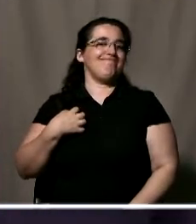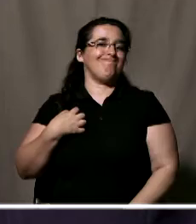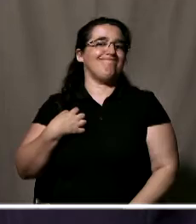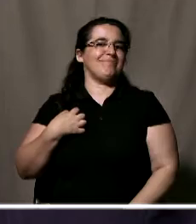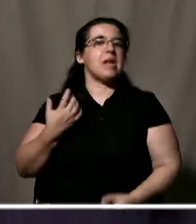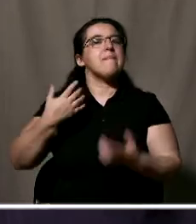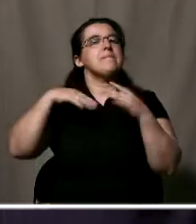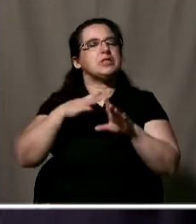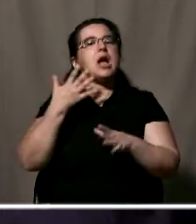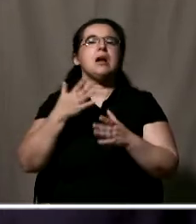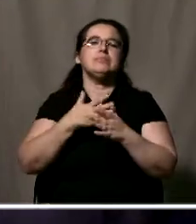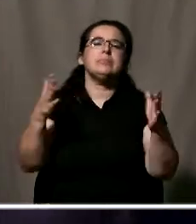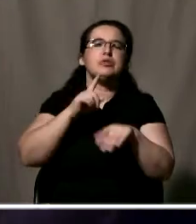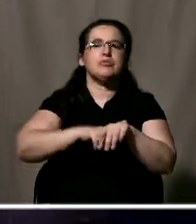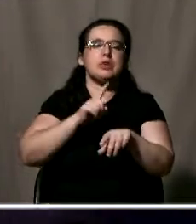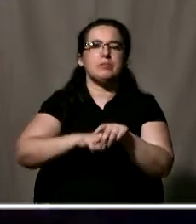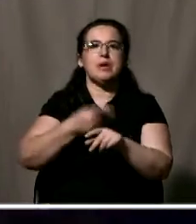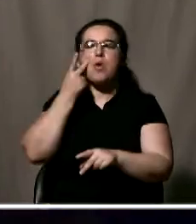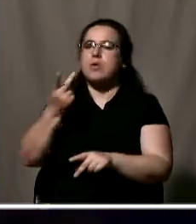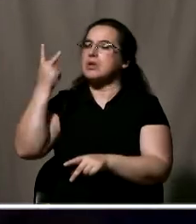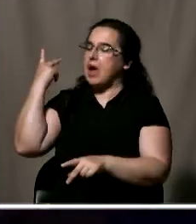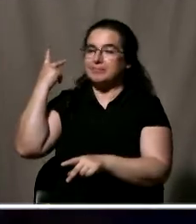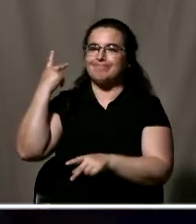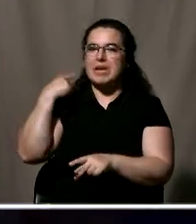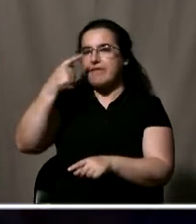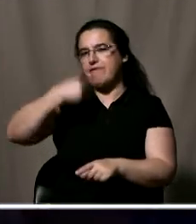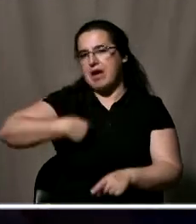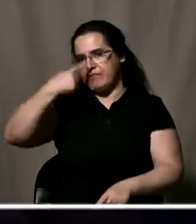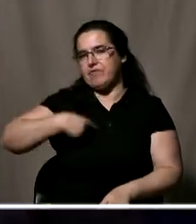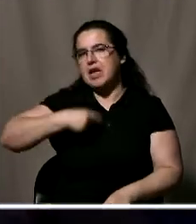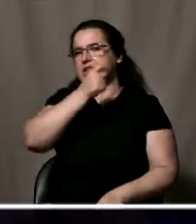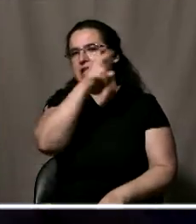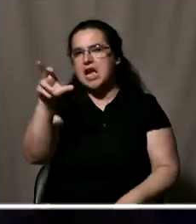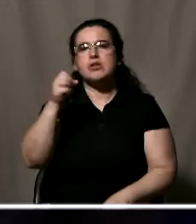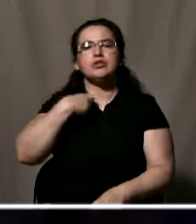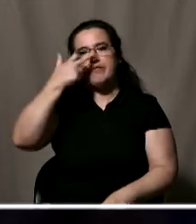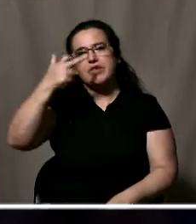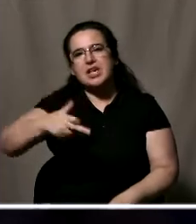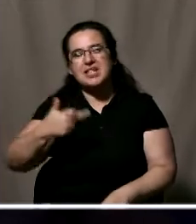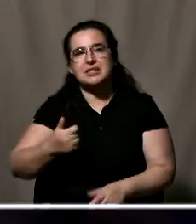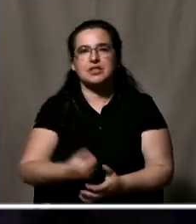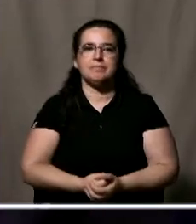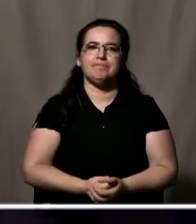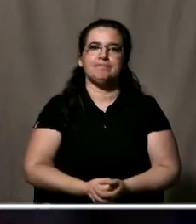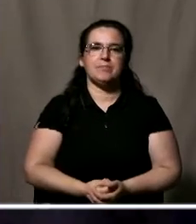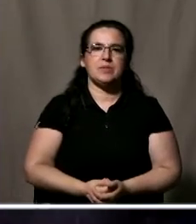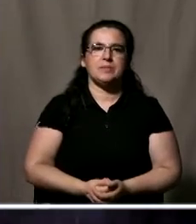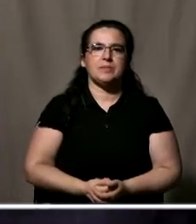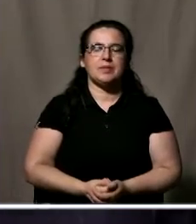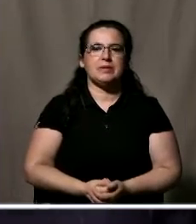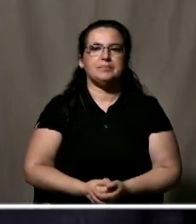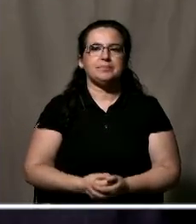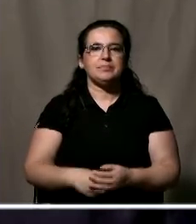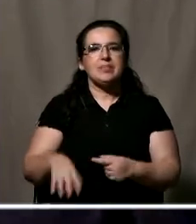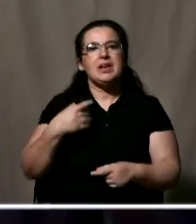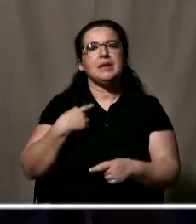parte das vezes o contrário é o que acontece. People tend to look behind. As pessoas tendem a olhar para trás. They look at their failures. E